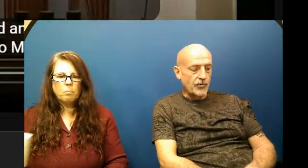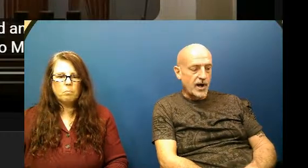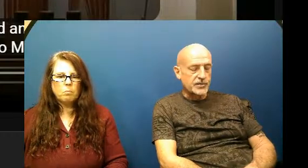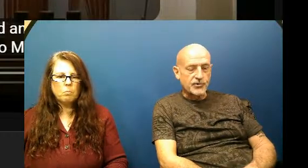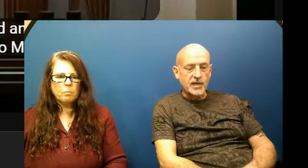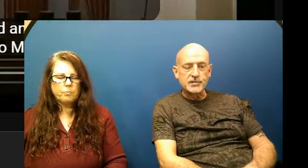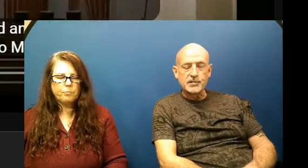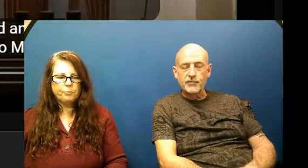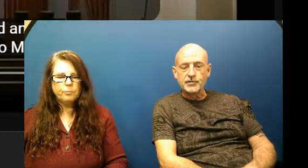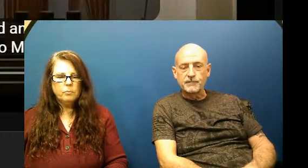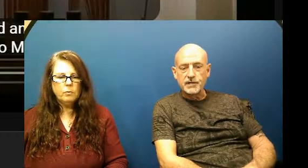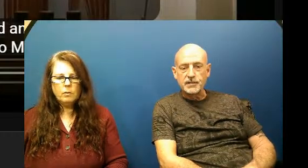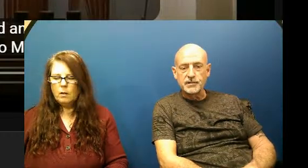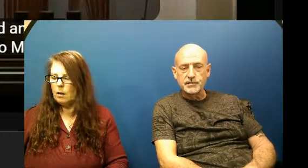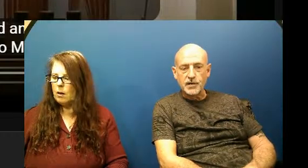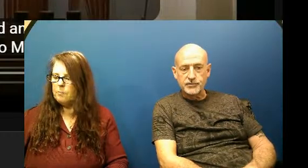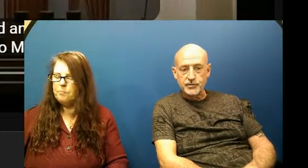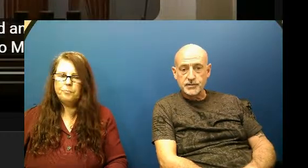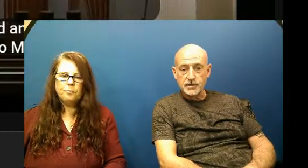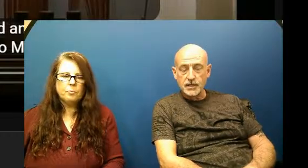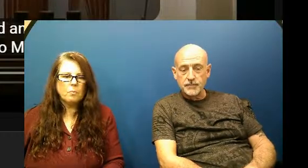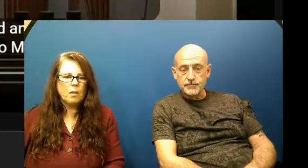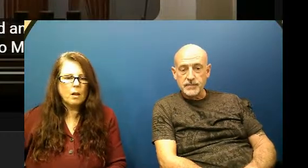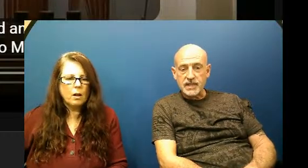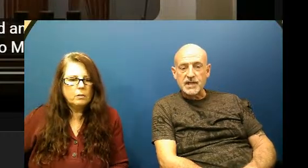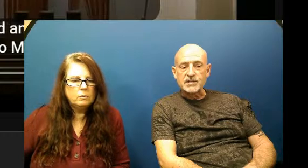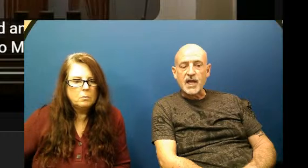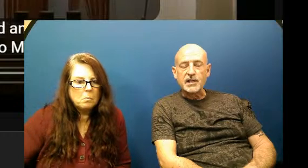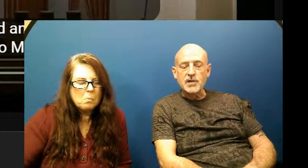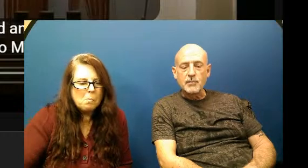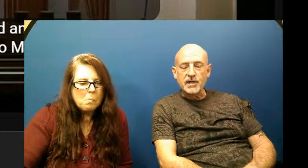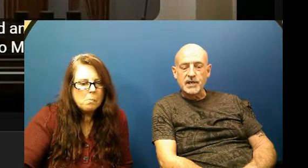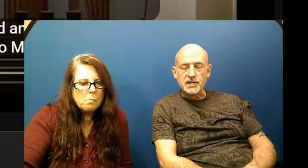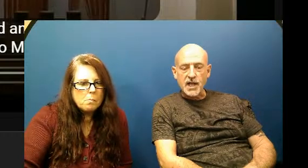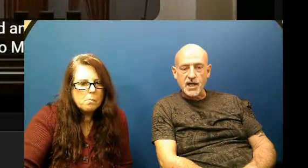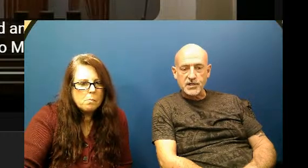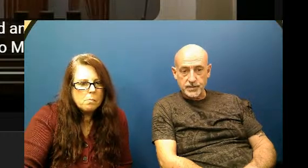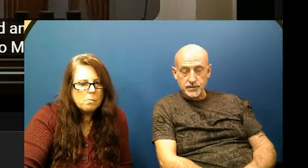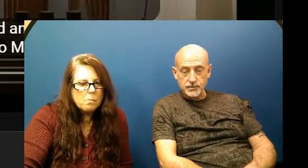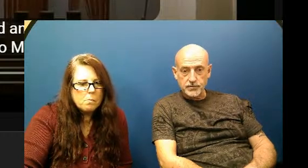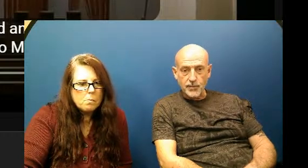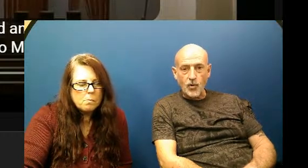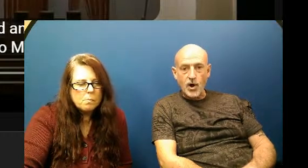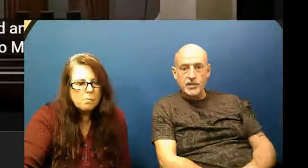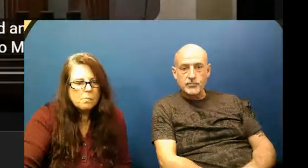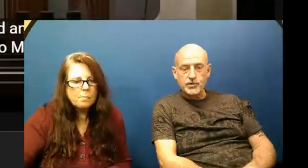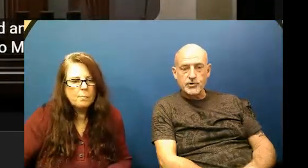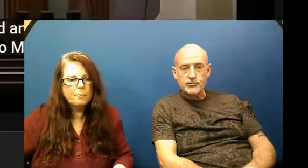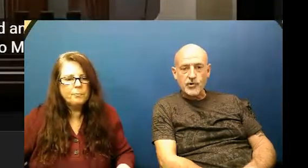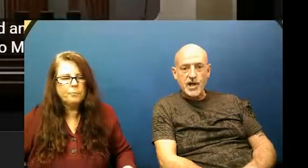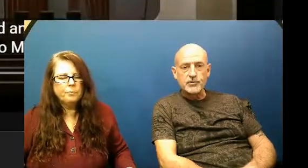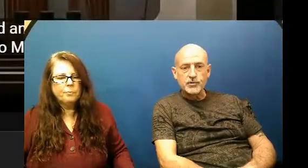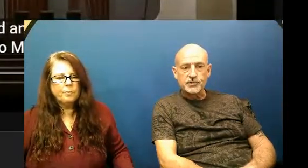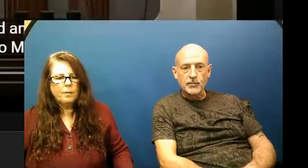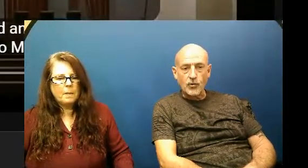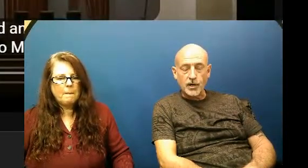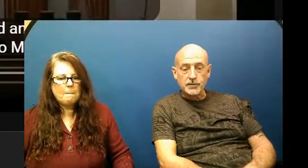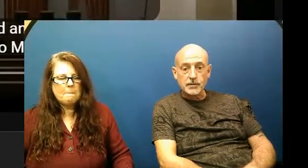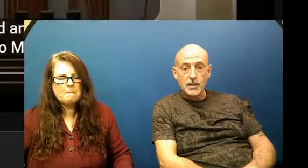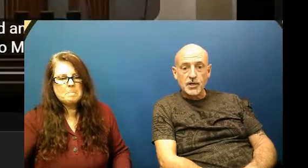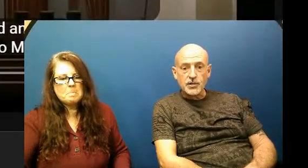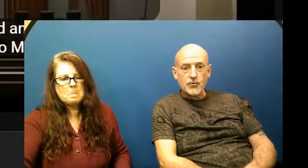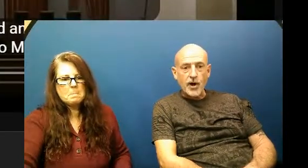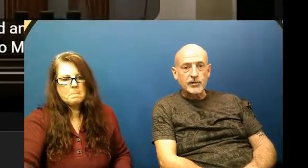overall grand strategy for defeating these countries is economic engagement. Number one, when you trade with